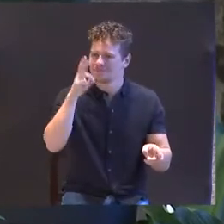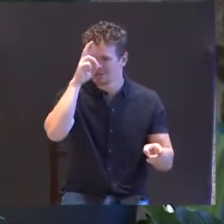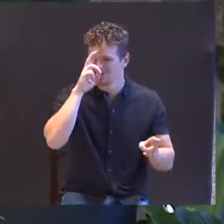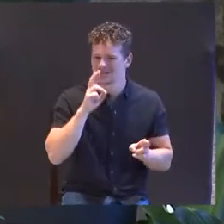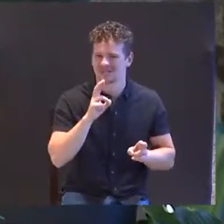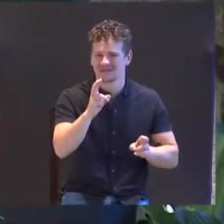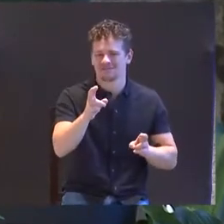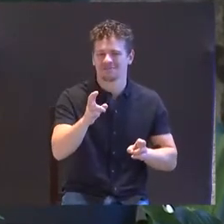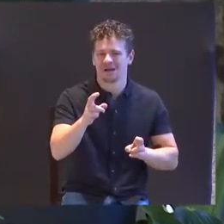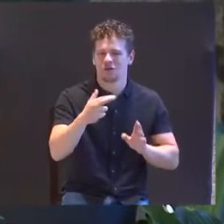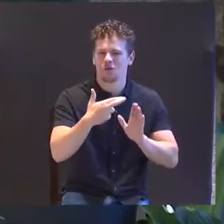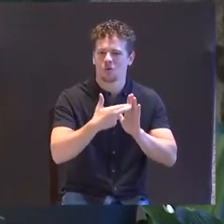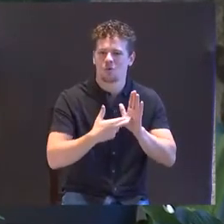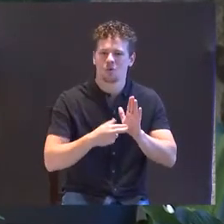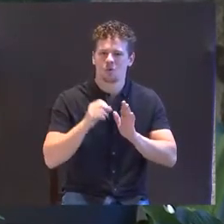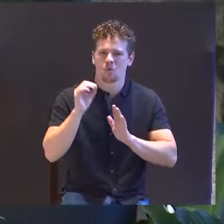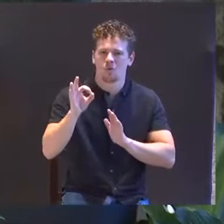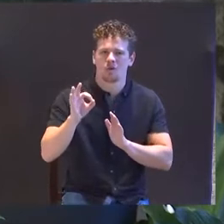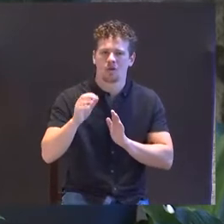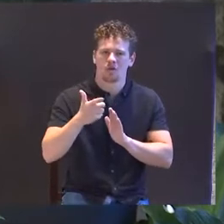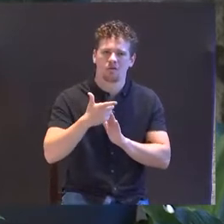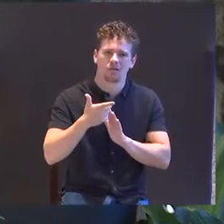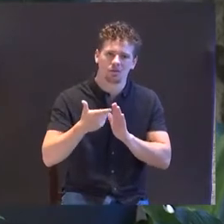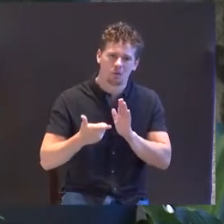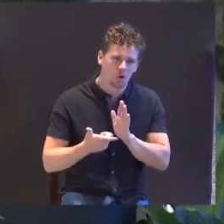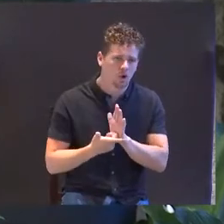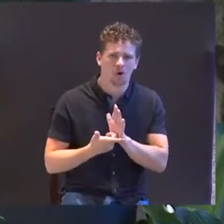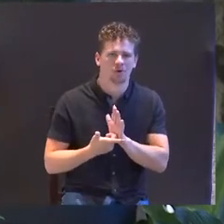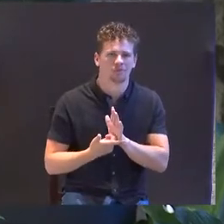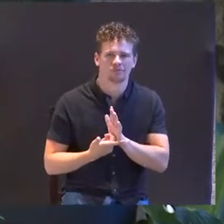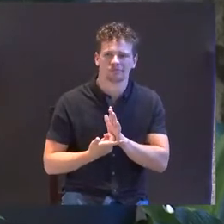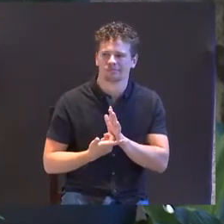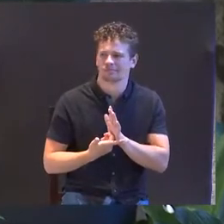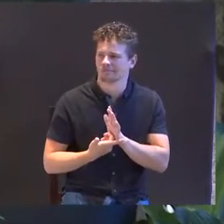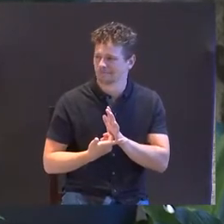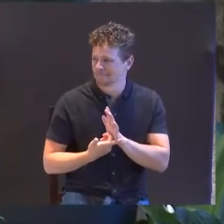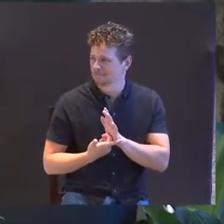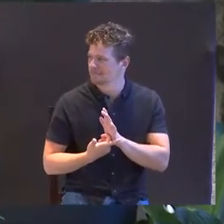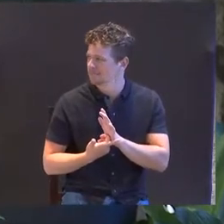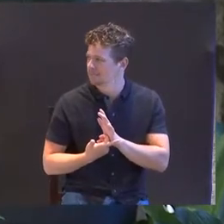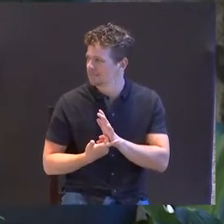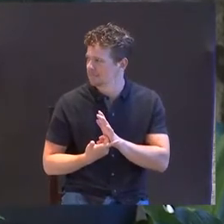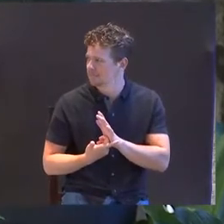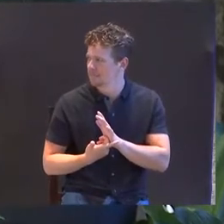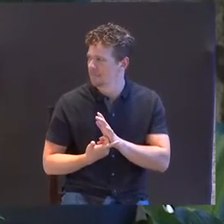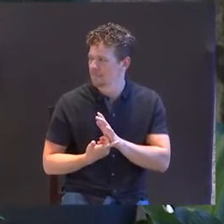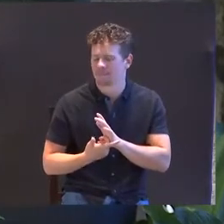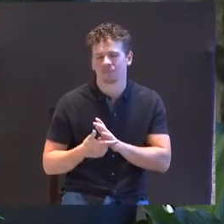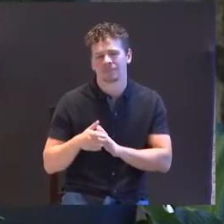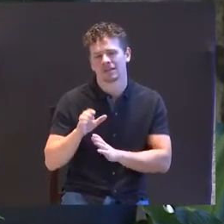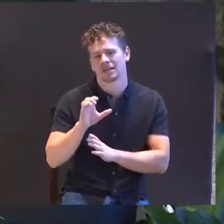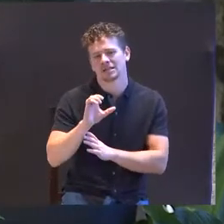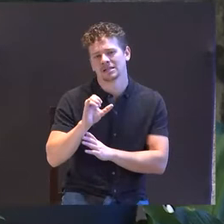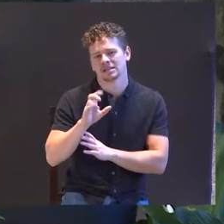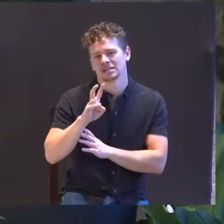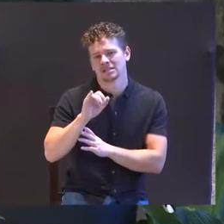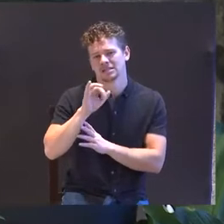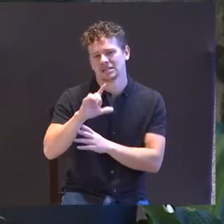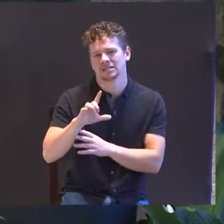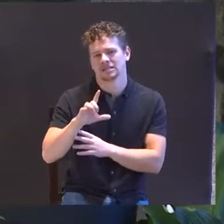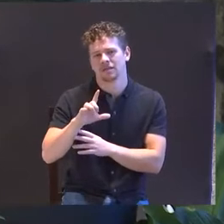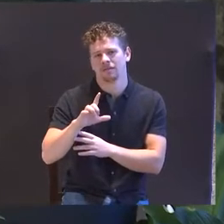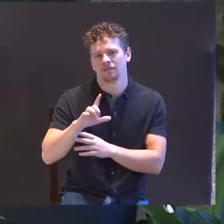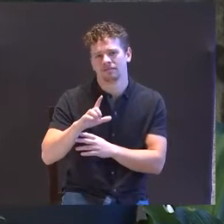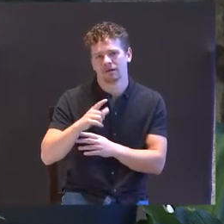law. The rule of law. He says here, in civil disobedience practiced by King and